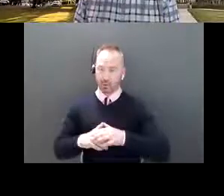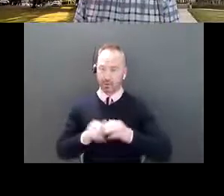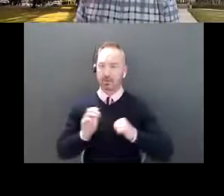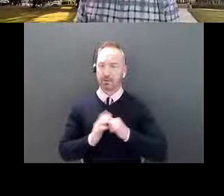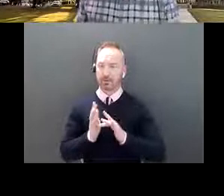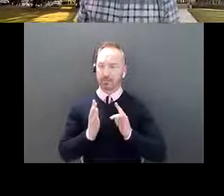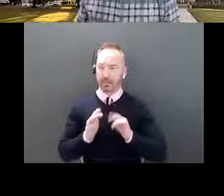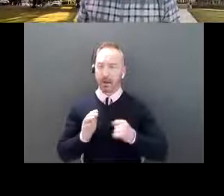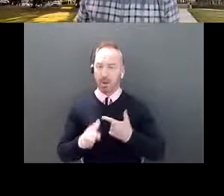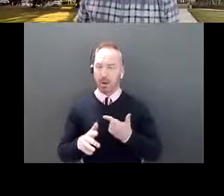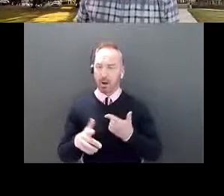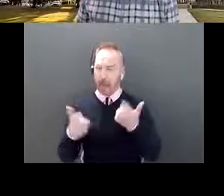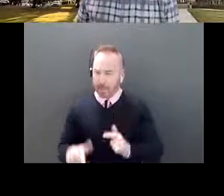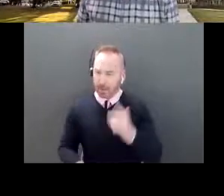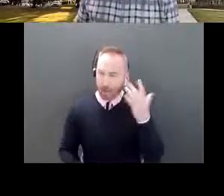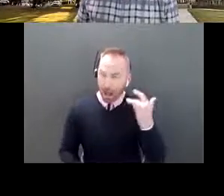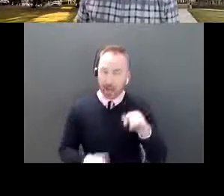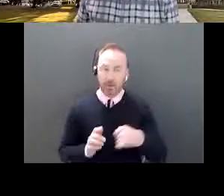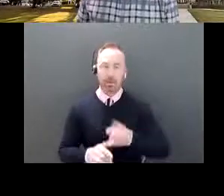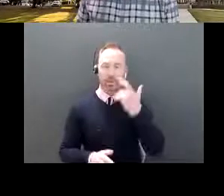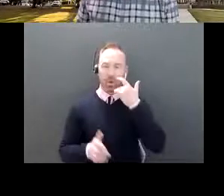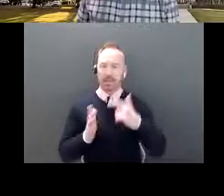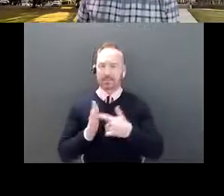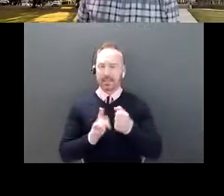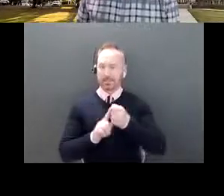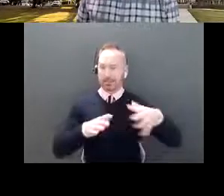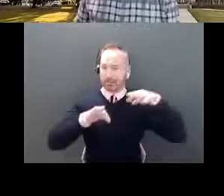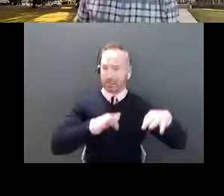details, obviously Indigenous women are